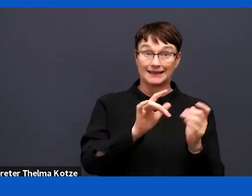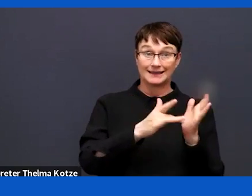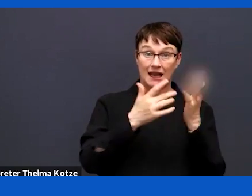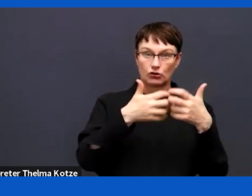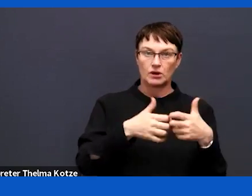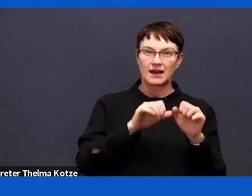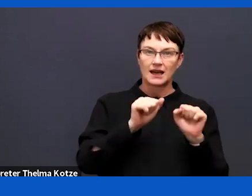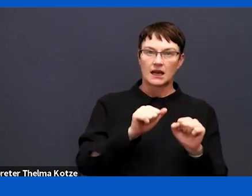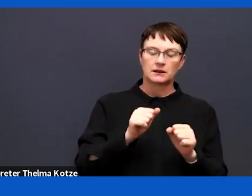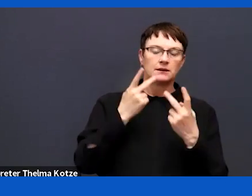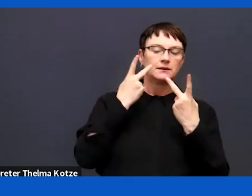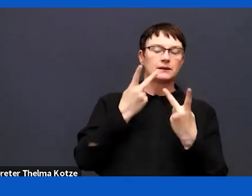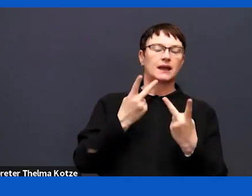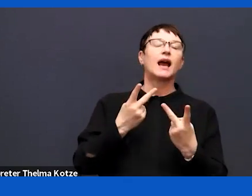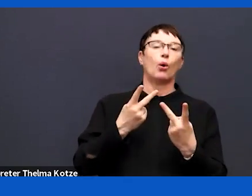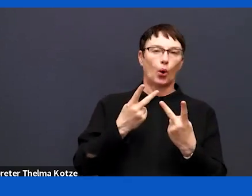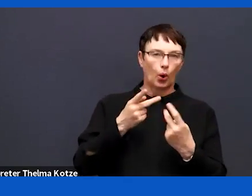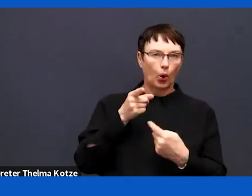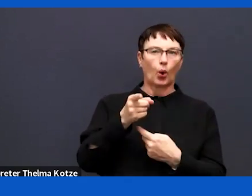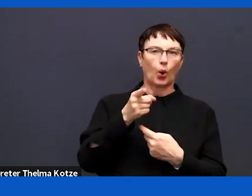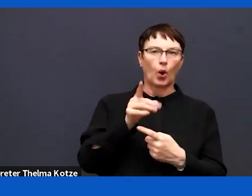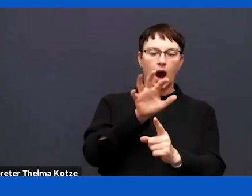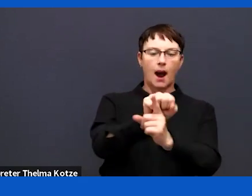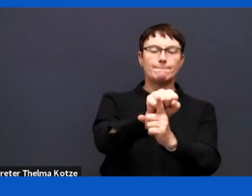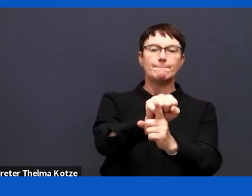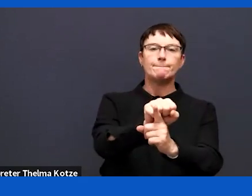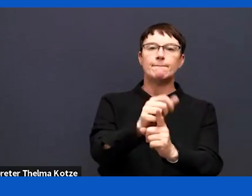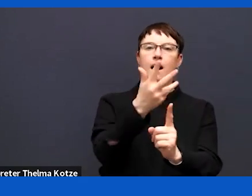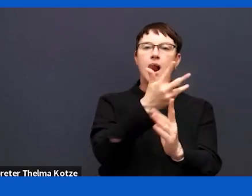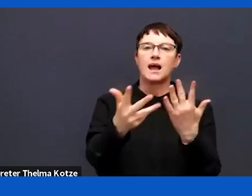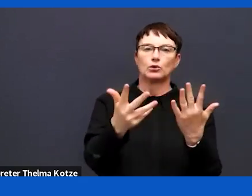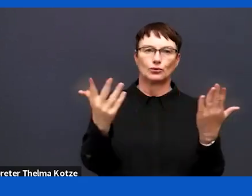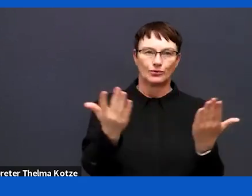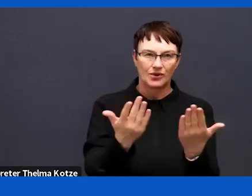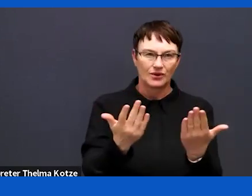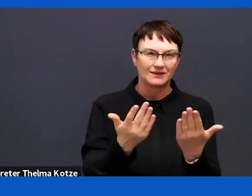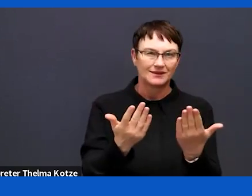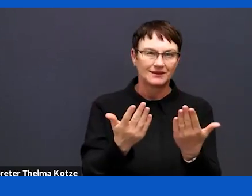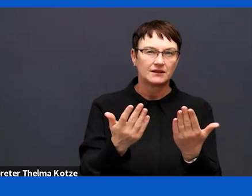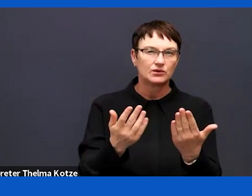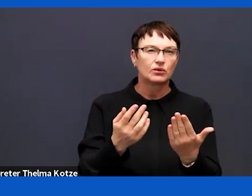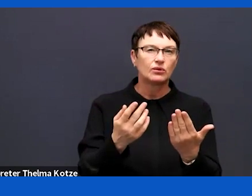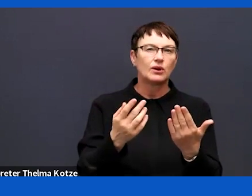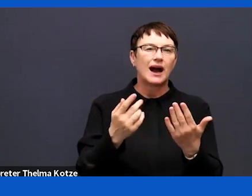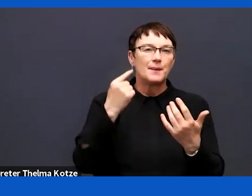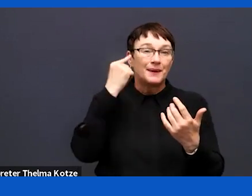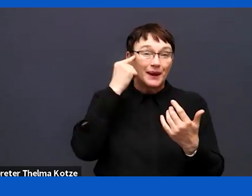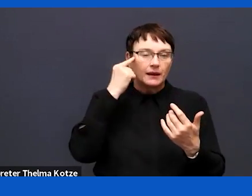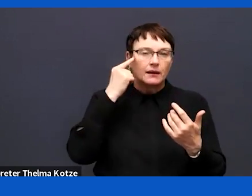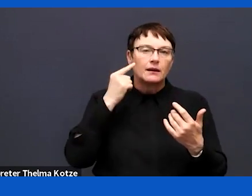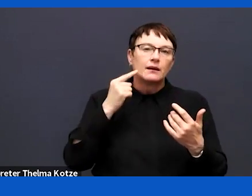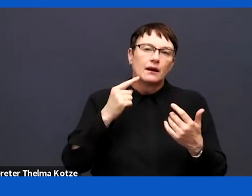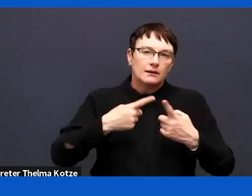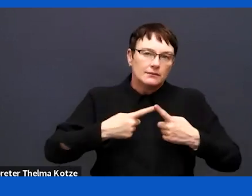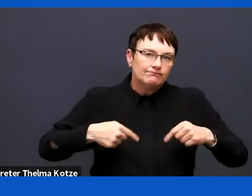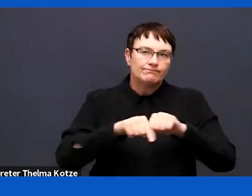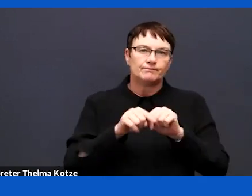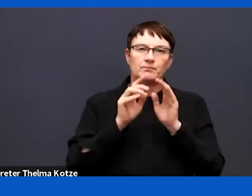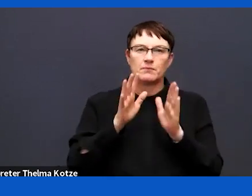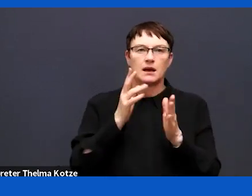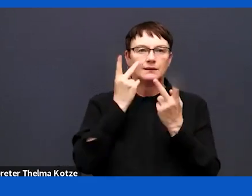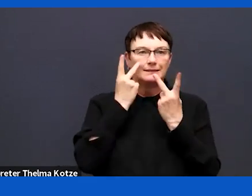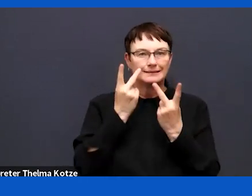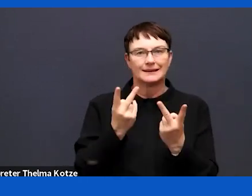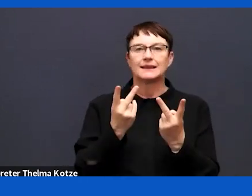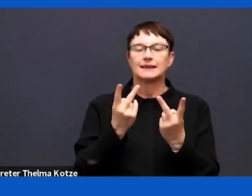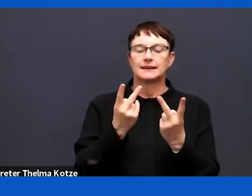technology into the developer process. That I think is what we're going to need to figure out as an industry in the next year or two. Yeah,